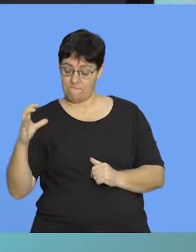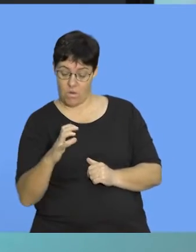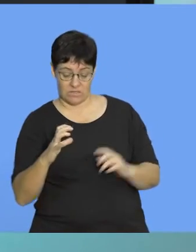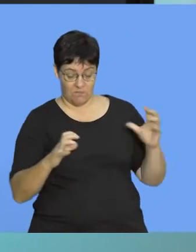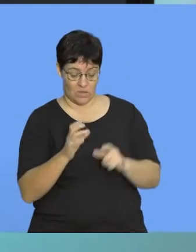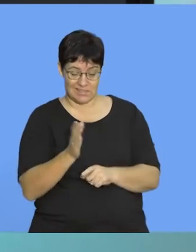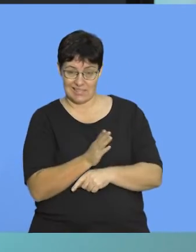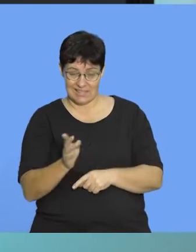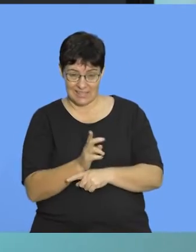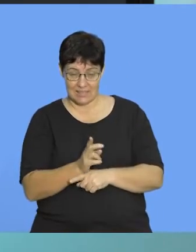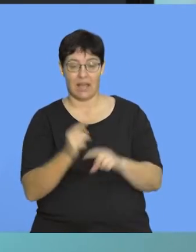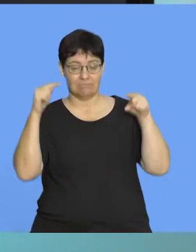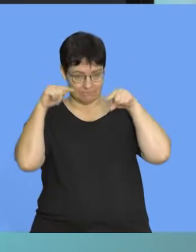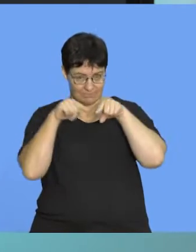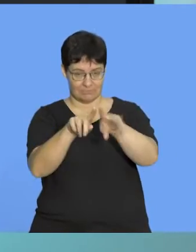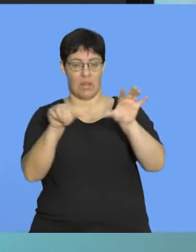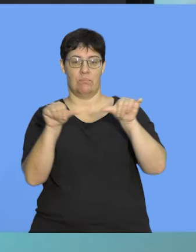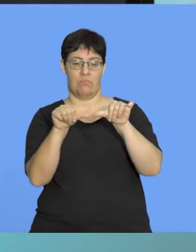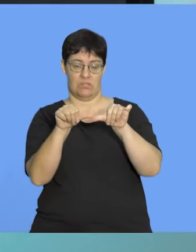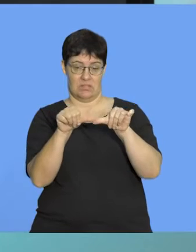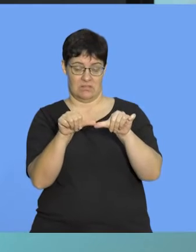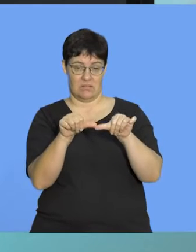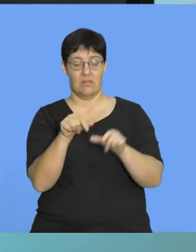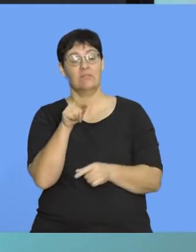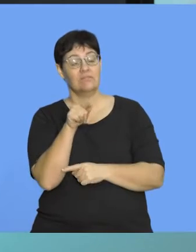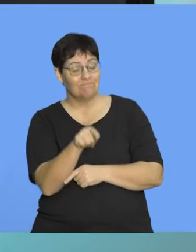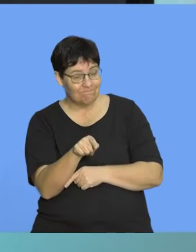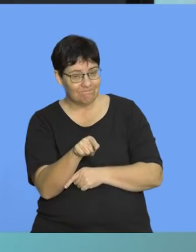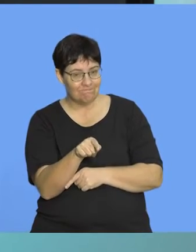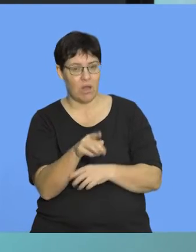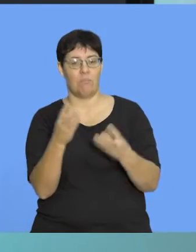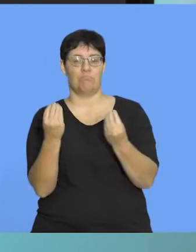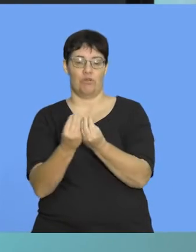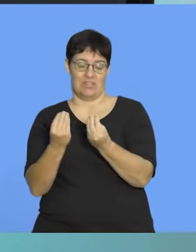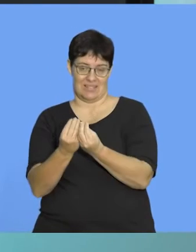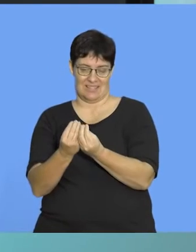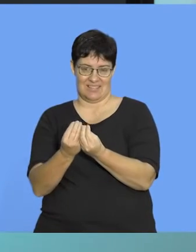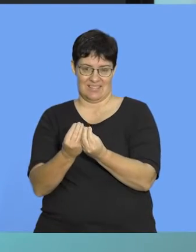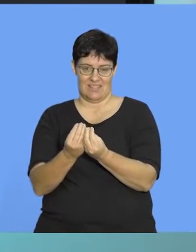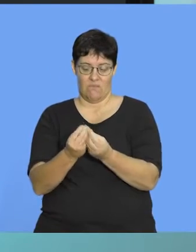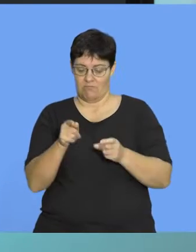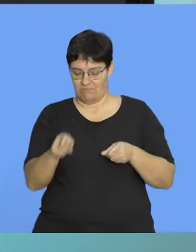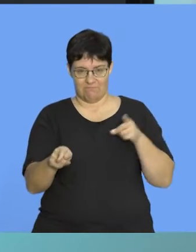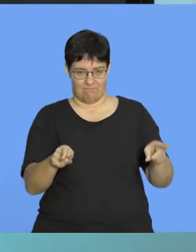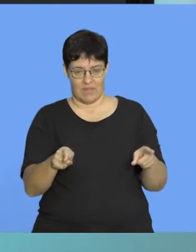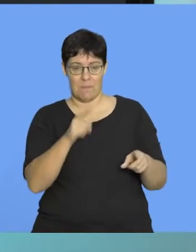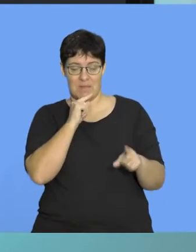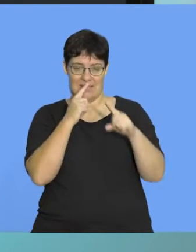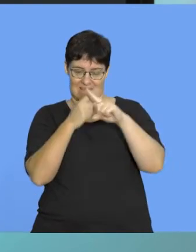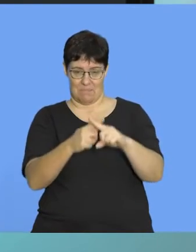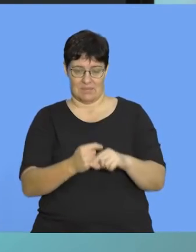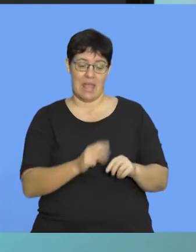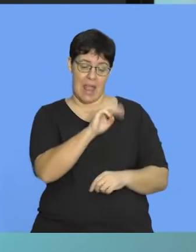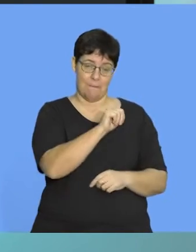objects is directly proportional to the product of the two masses,